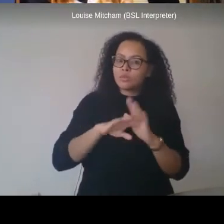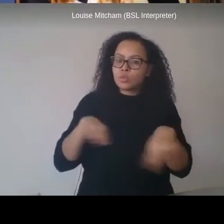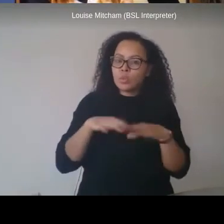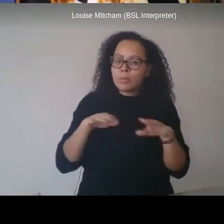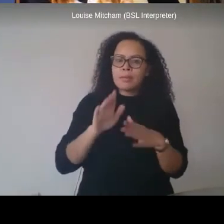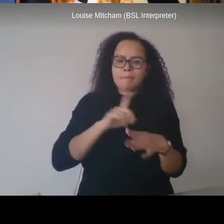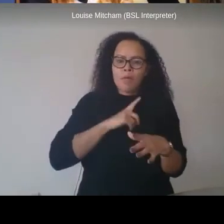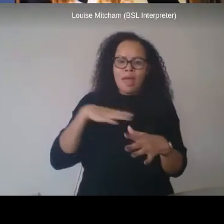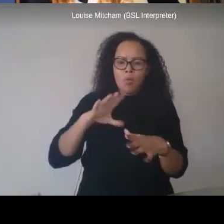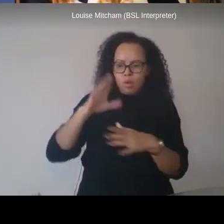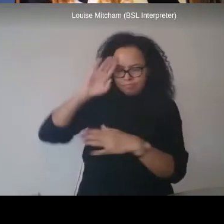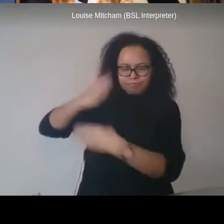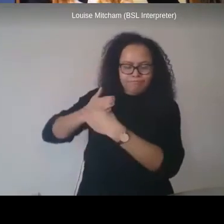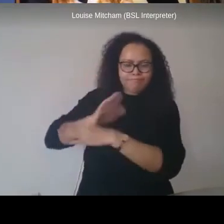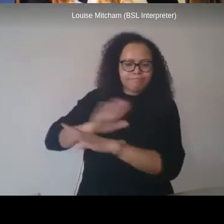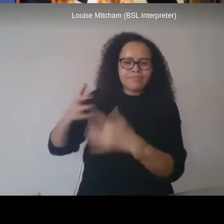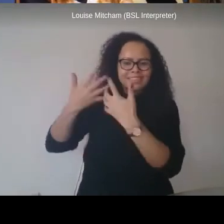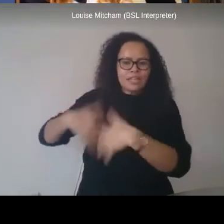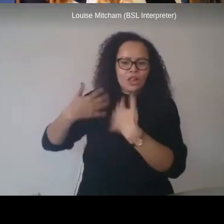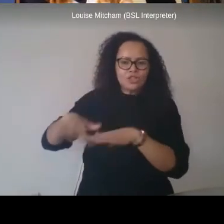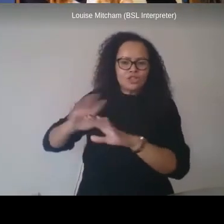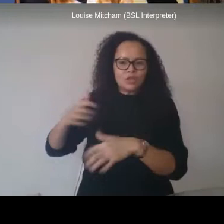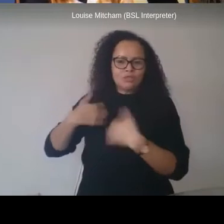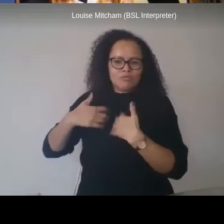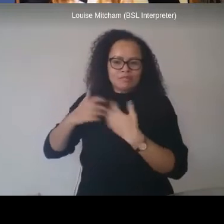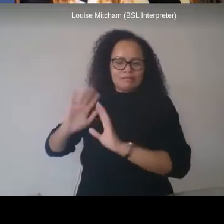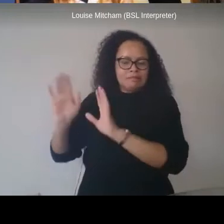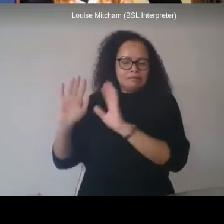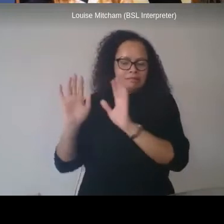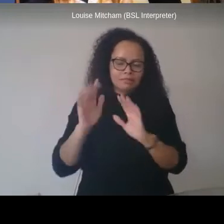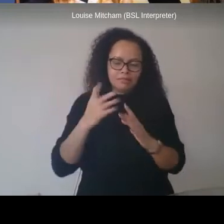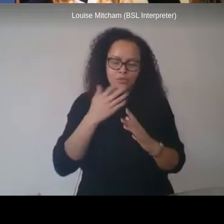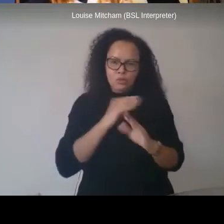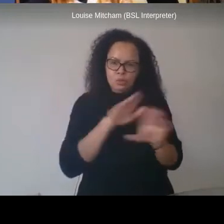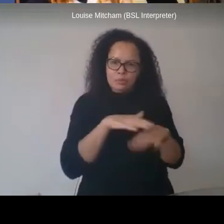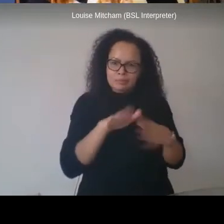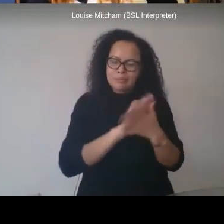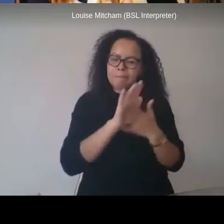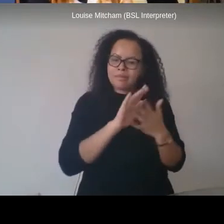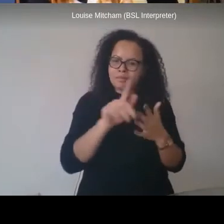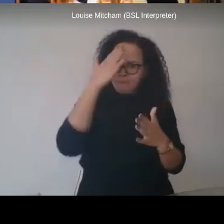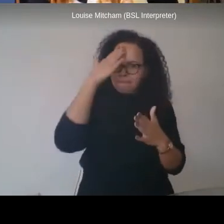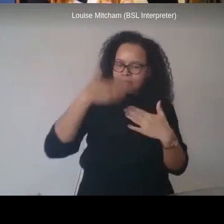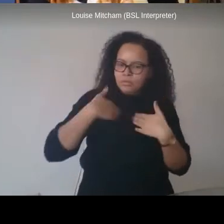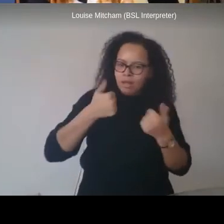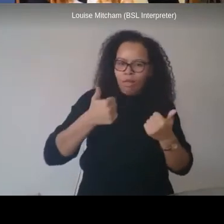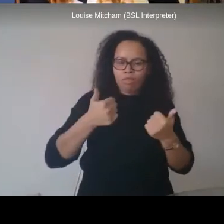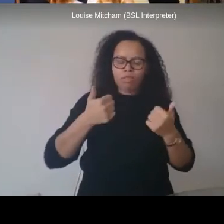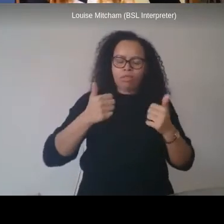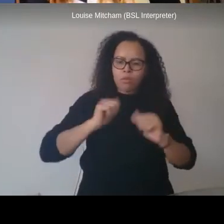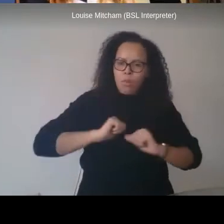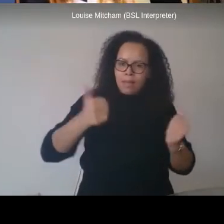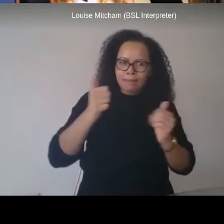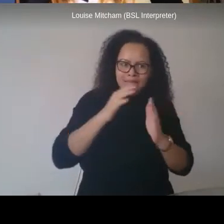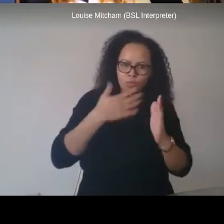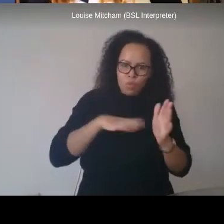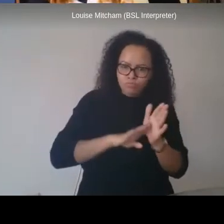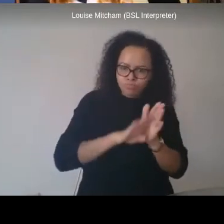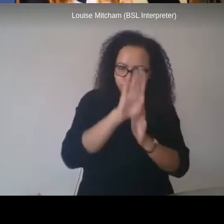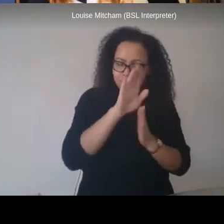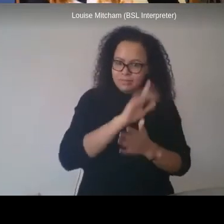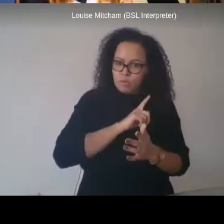technology, and the, you know, the effects of the mental, the improvements on the mental health well-being around just getting in the water